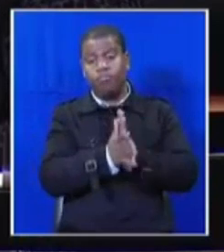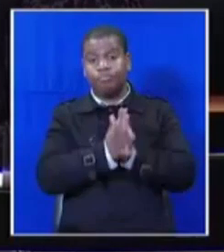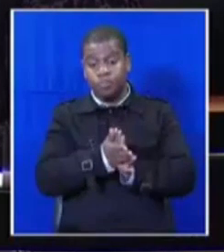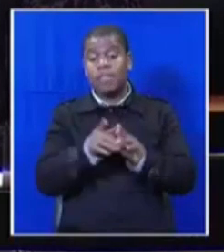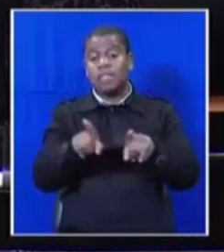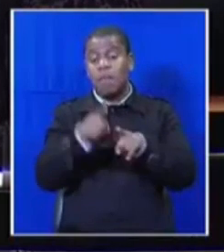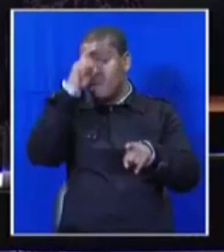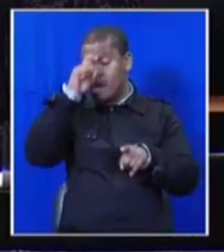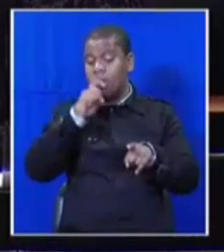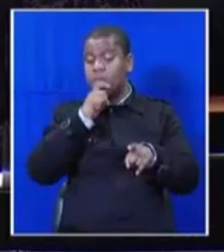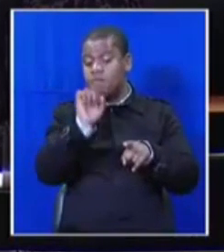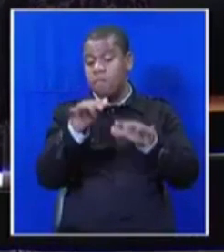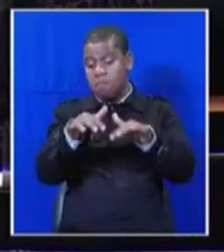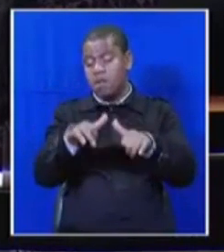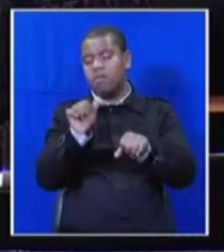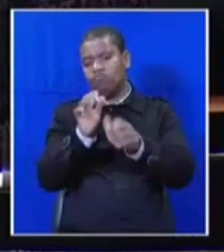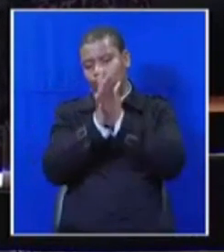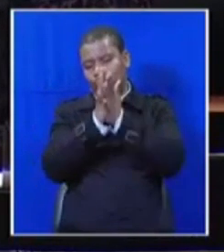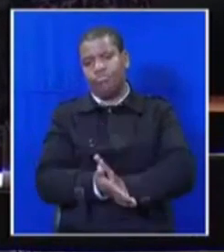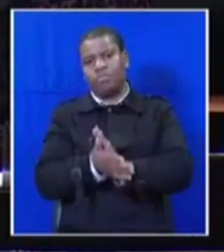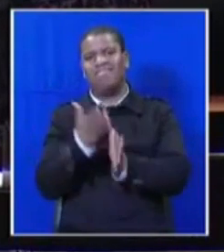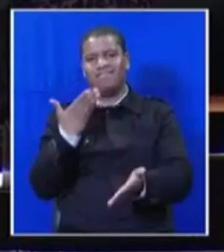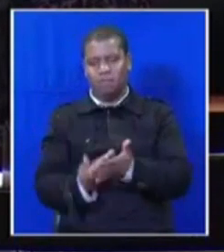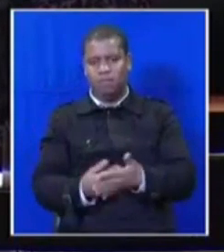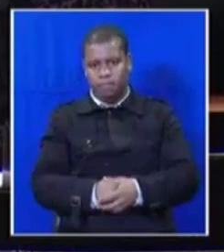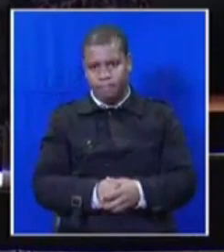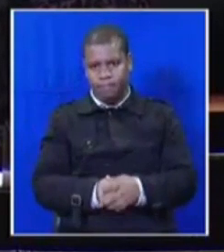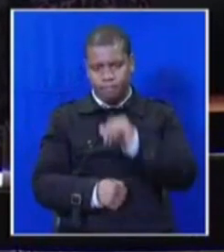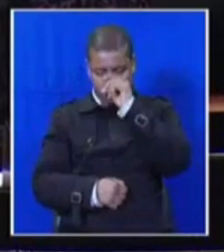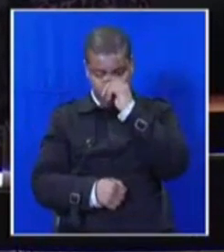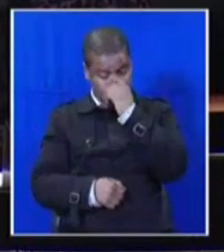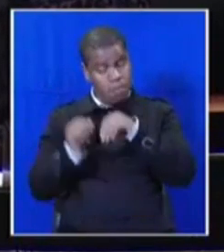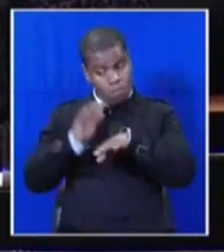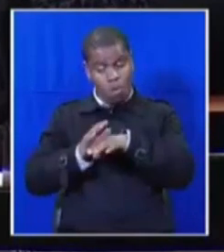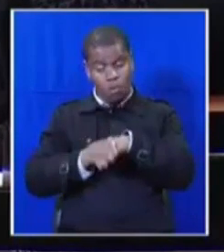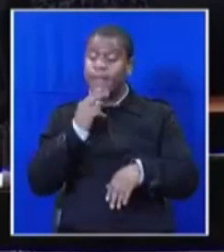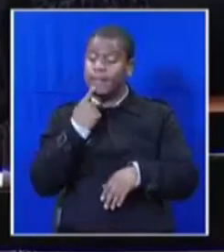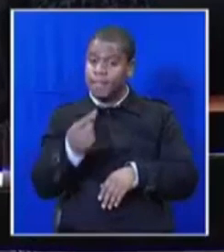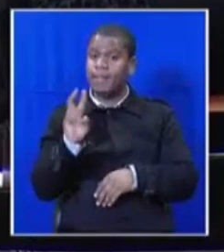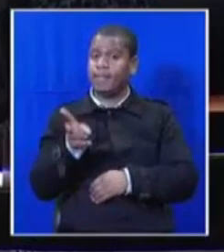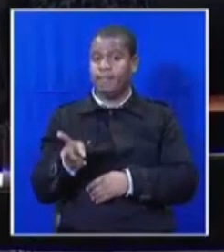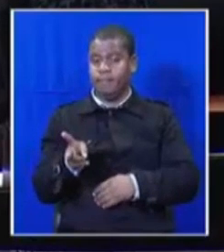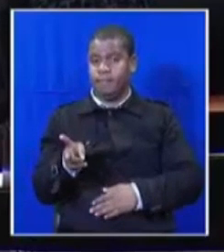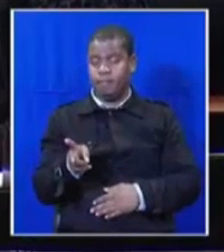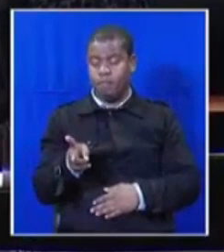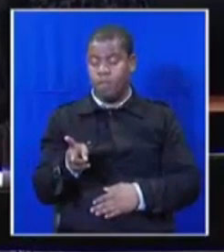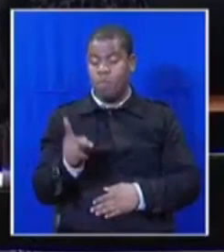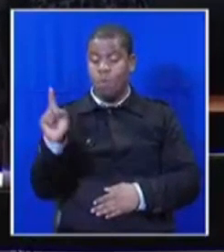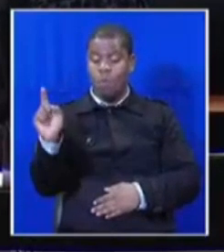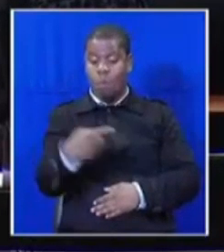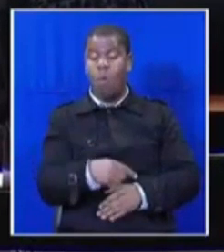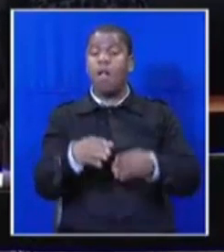of Parliament itself. It is worth reiterating that all members